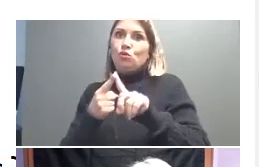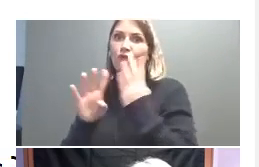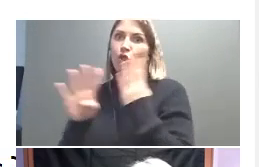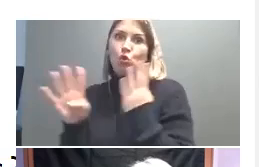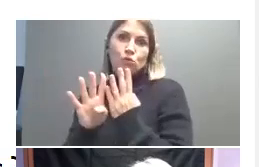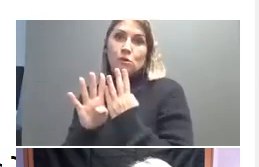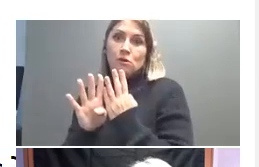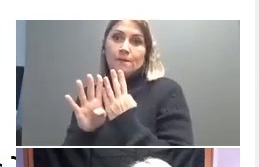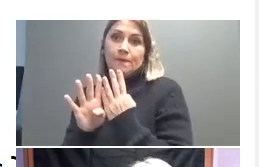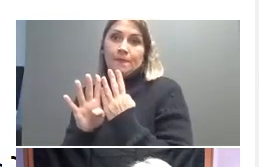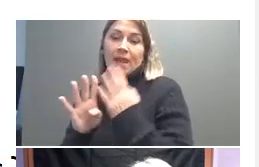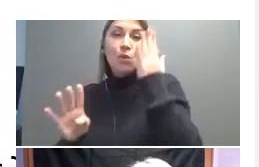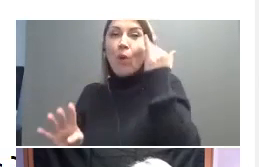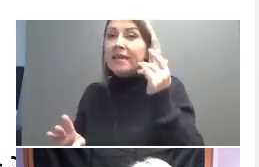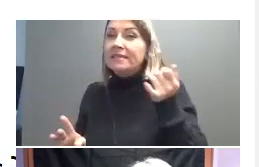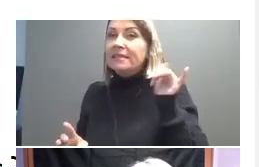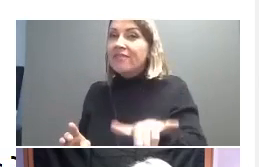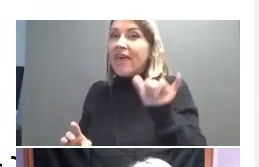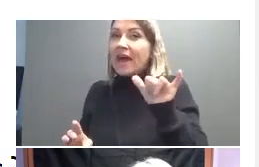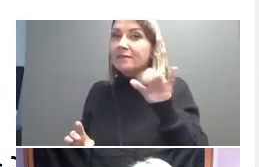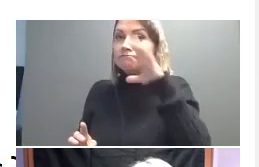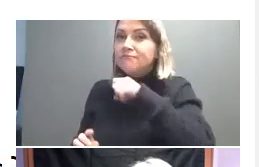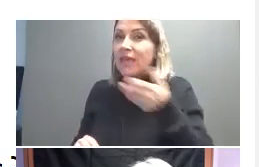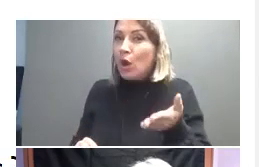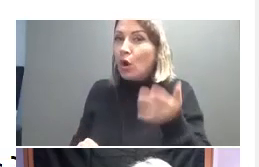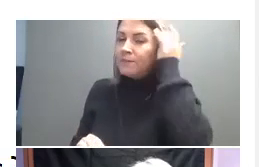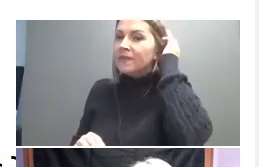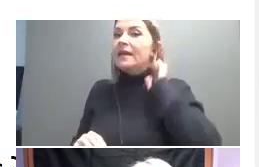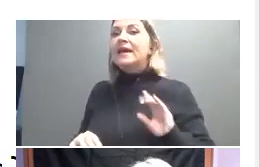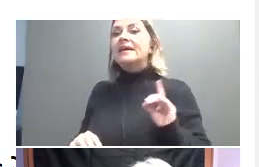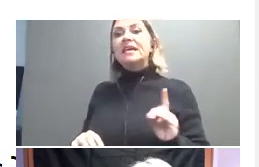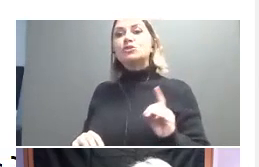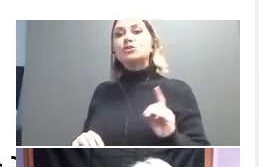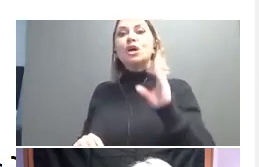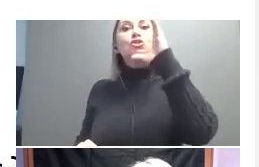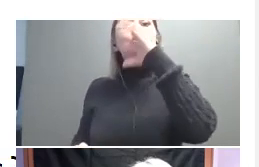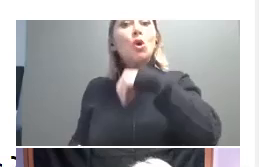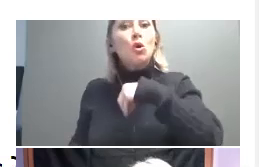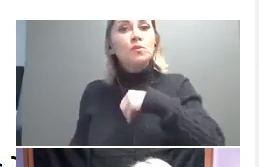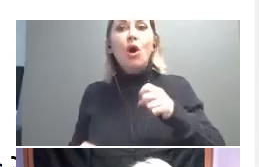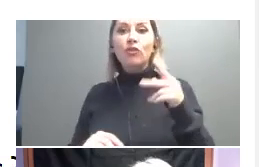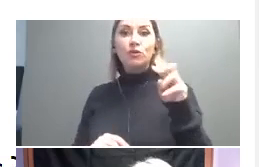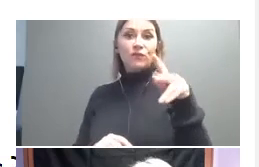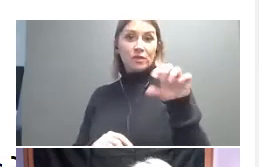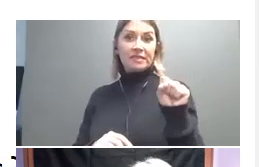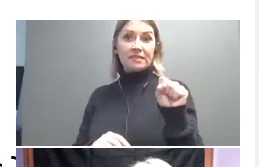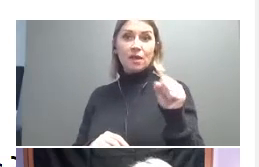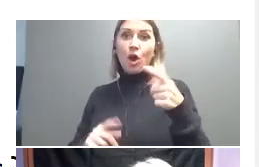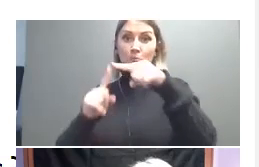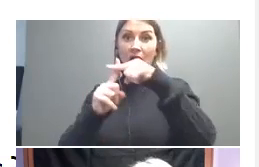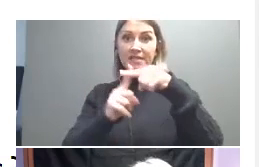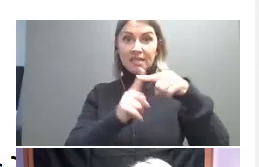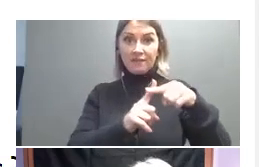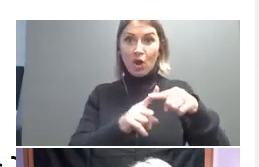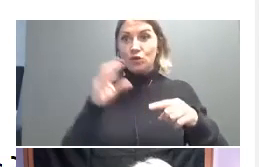anymore. And why is that assumption there? Because Dijkstra assumes that all of those vertices are positive vertices or